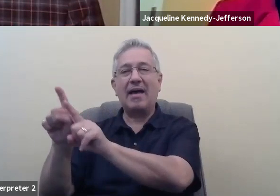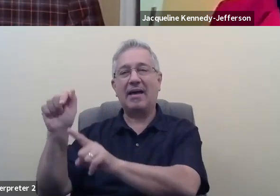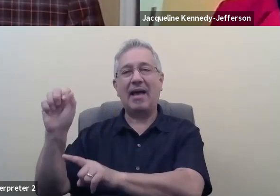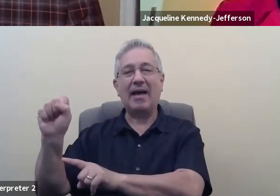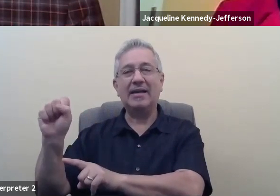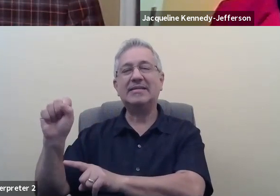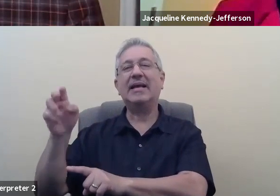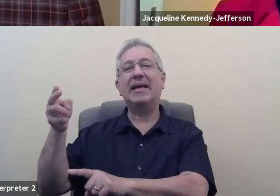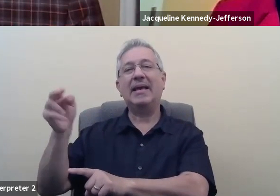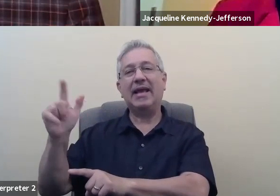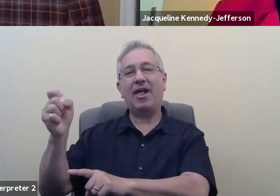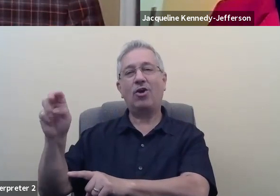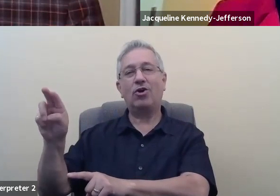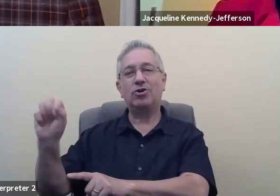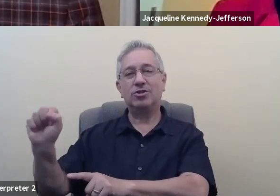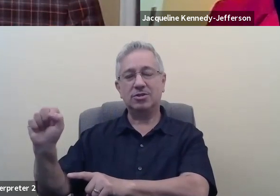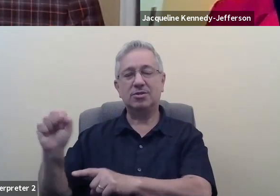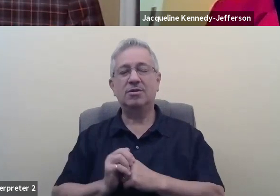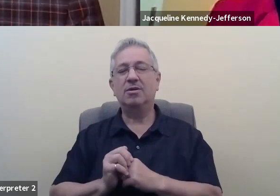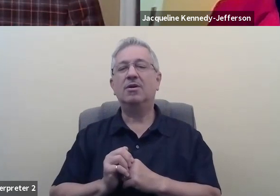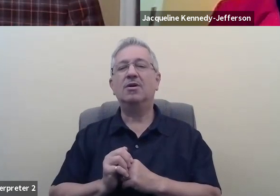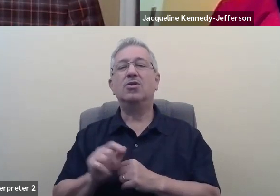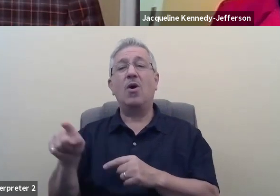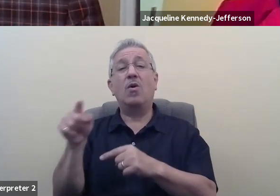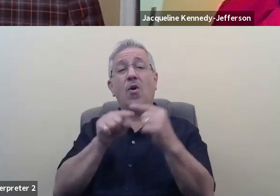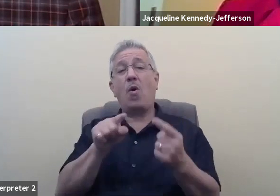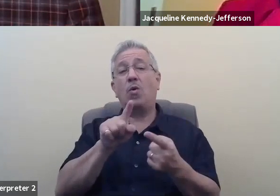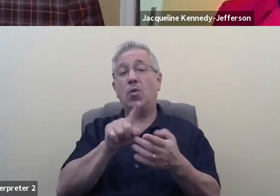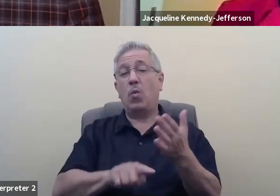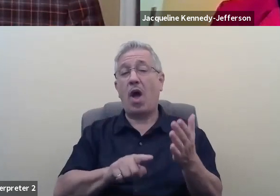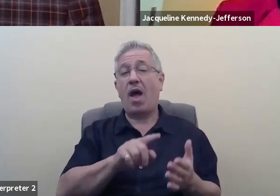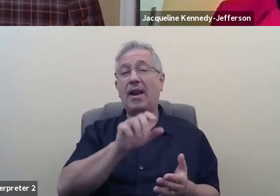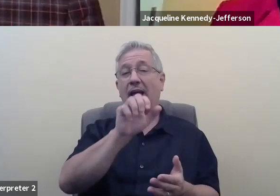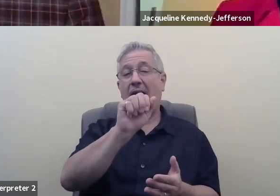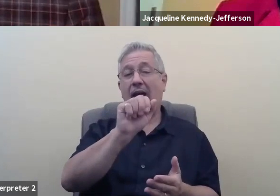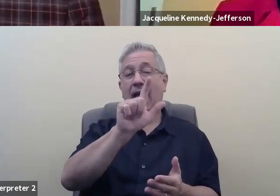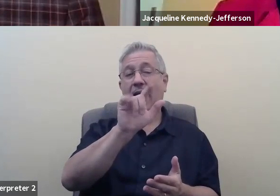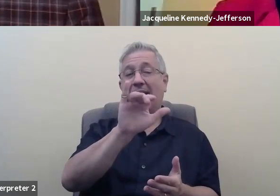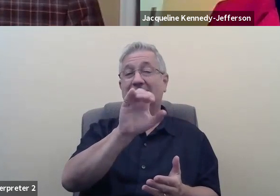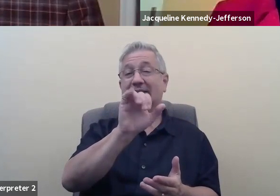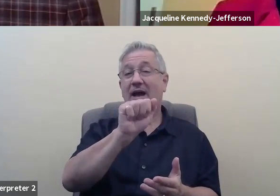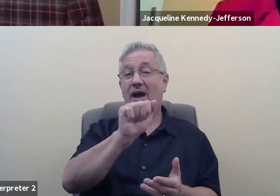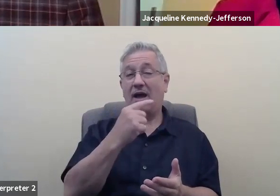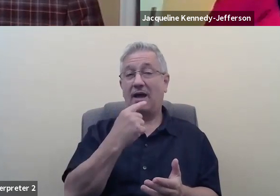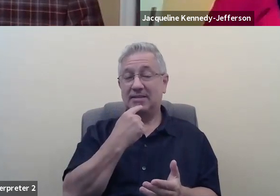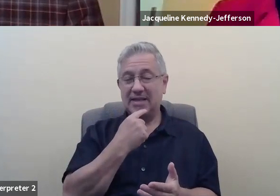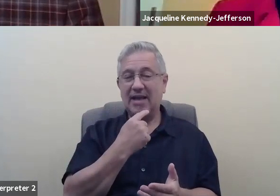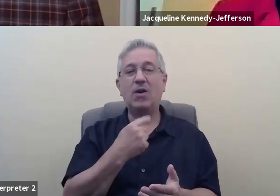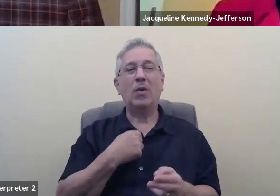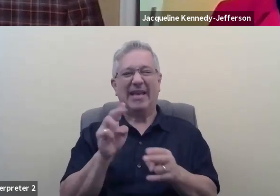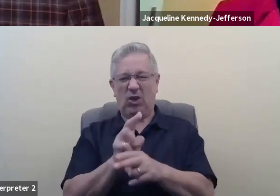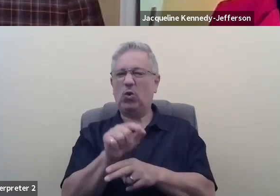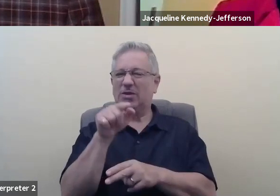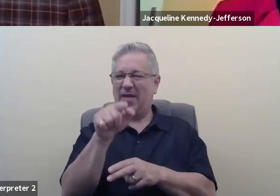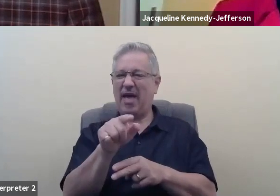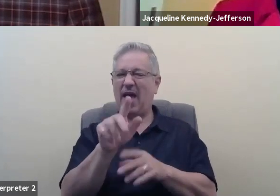to Alicia point, is that using this platform to really simply